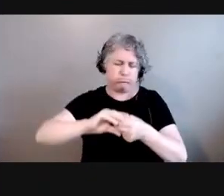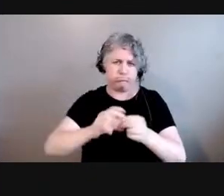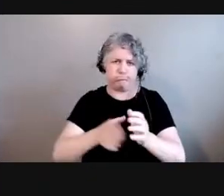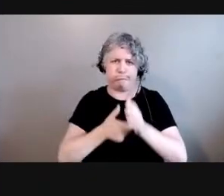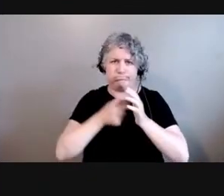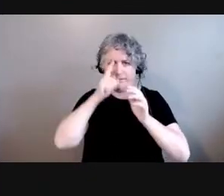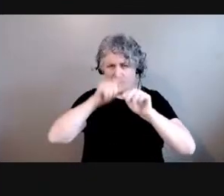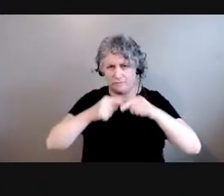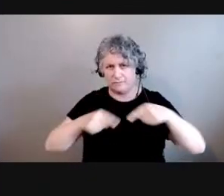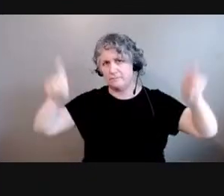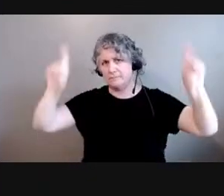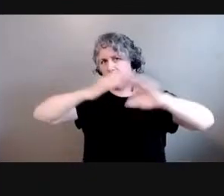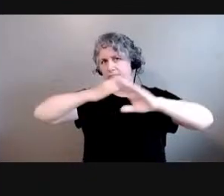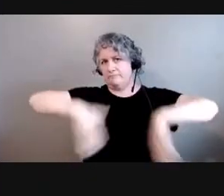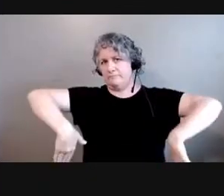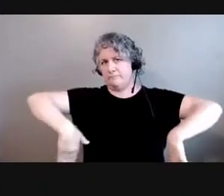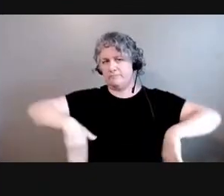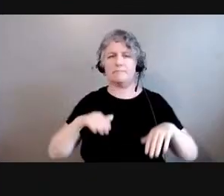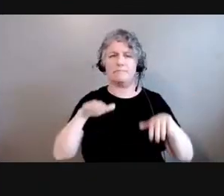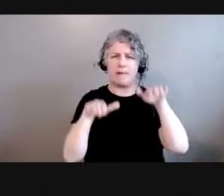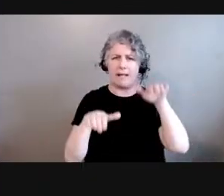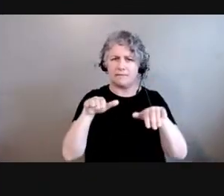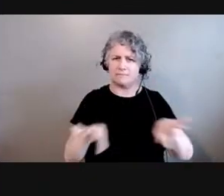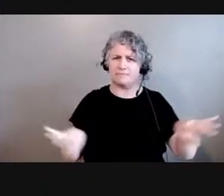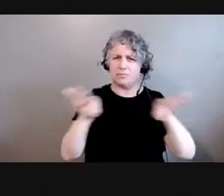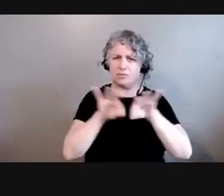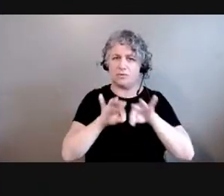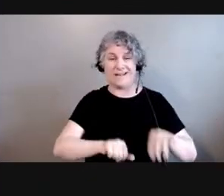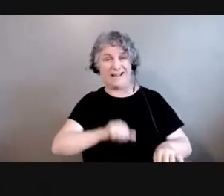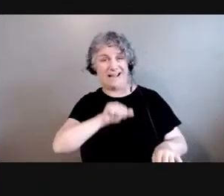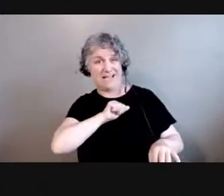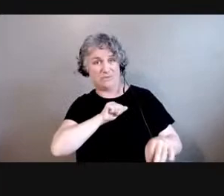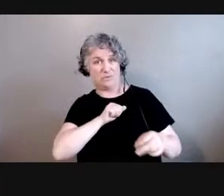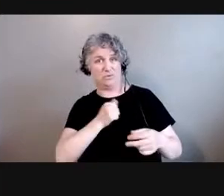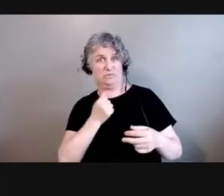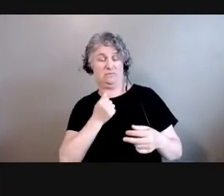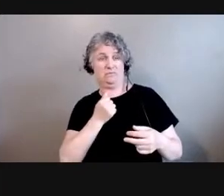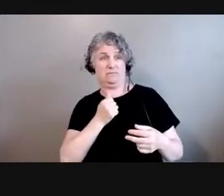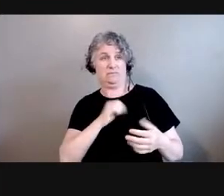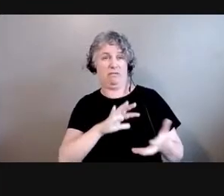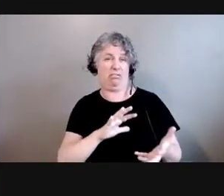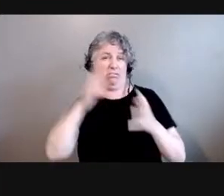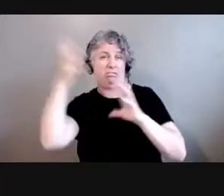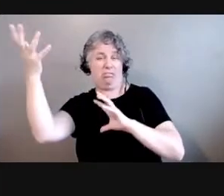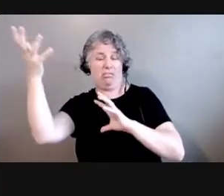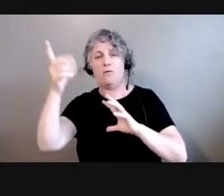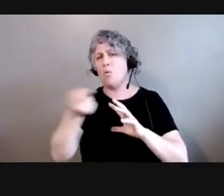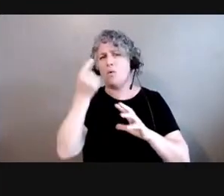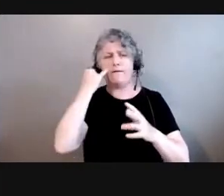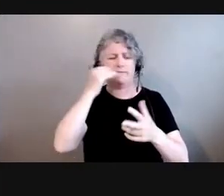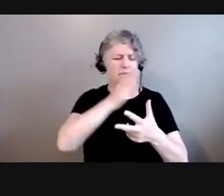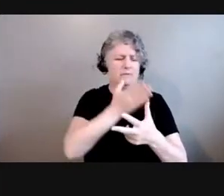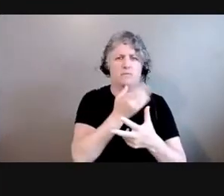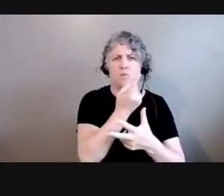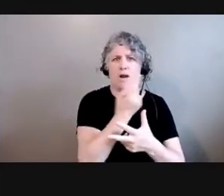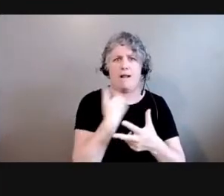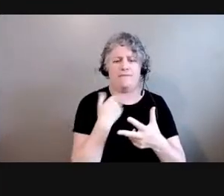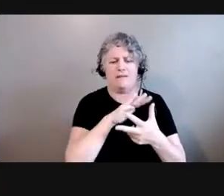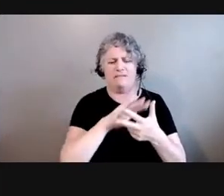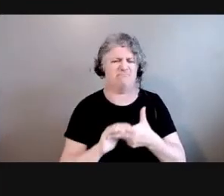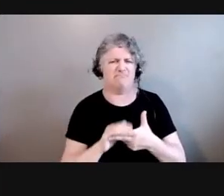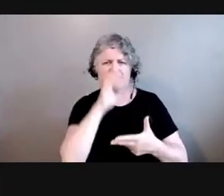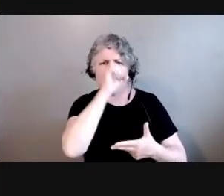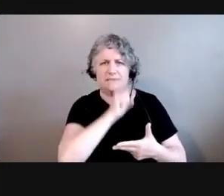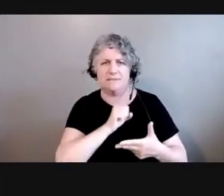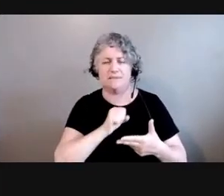generally, that leads to an unbalanced set of attitudes and unbalanced ecosystem. As with any ecology or ecosystem, an overabundance of one species